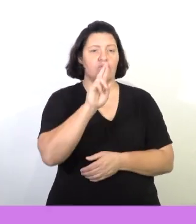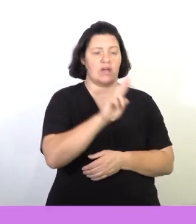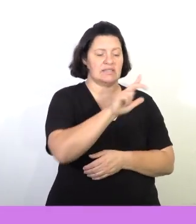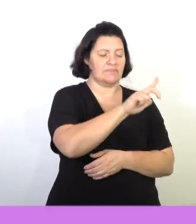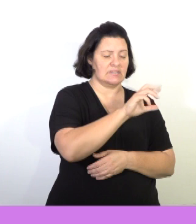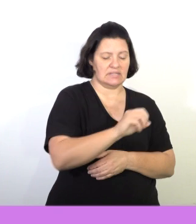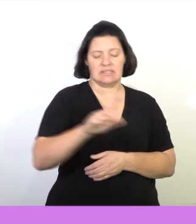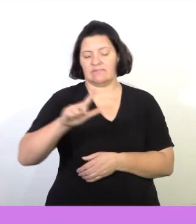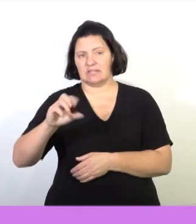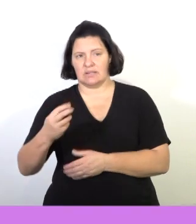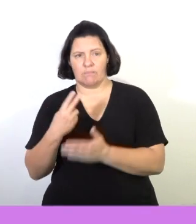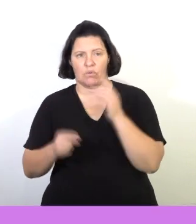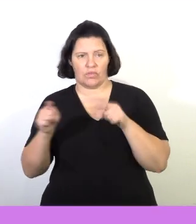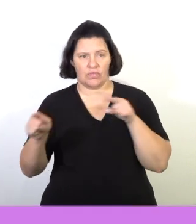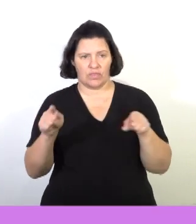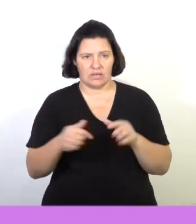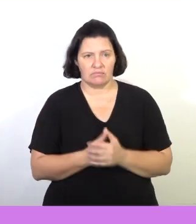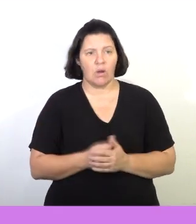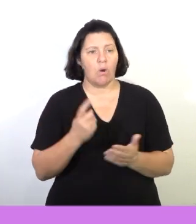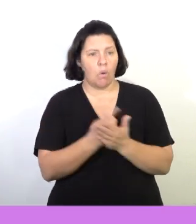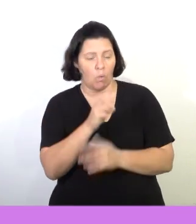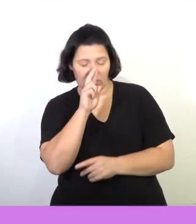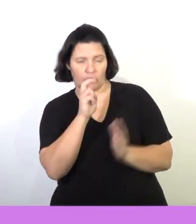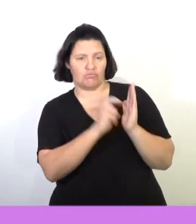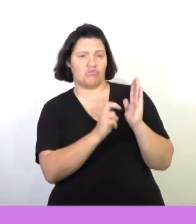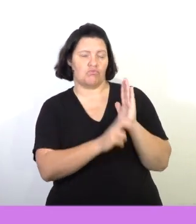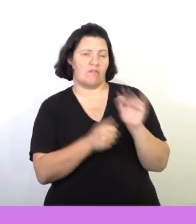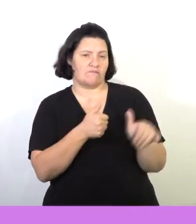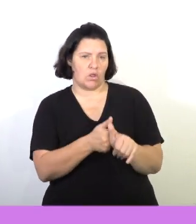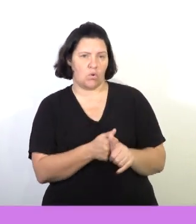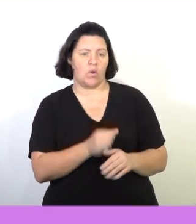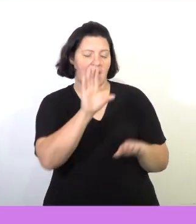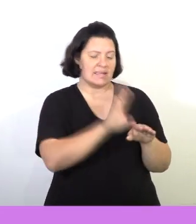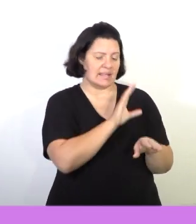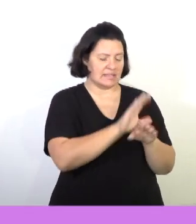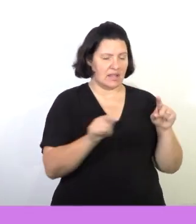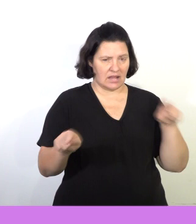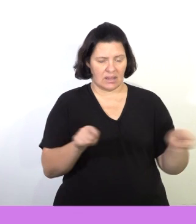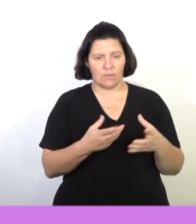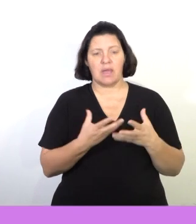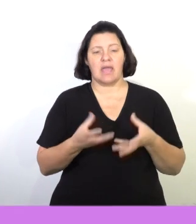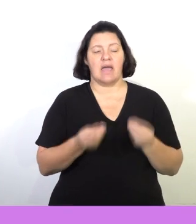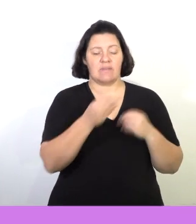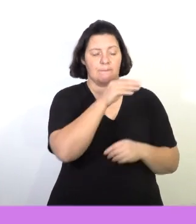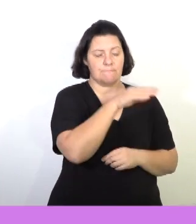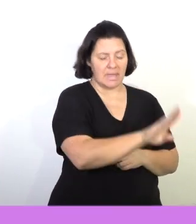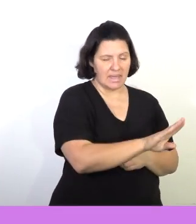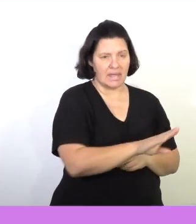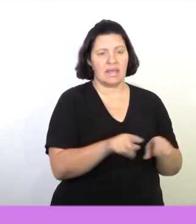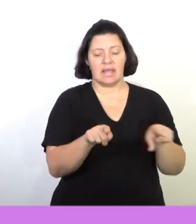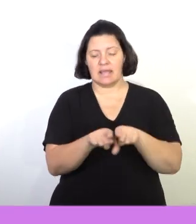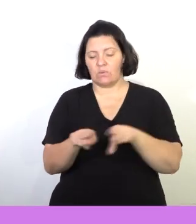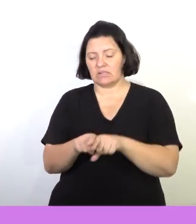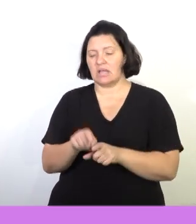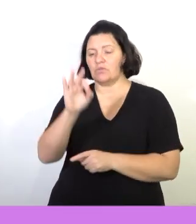70 rands both sides. Always observe the rule. Cancel those two, we get